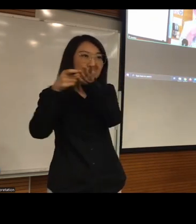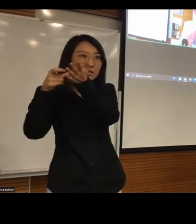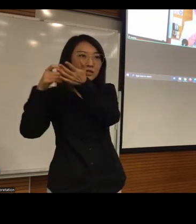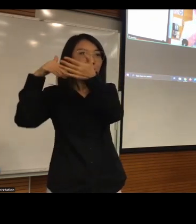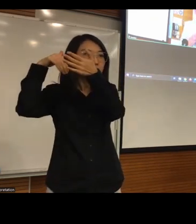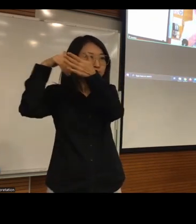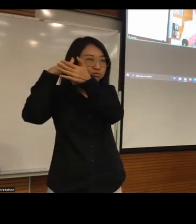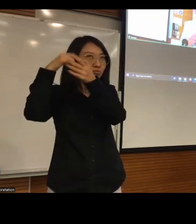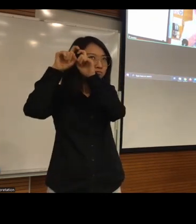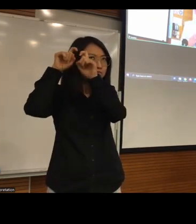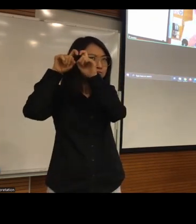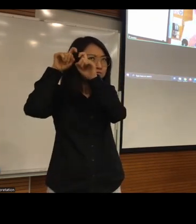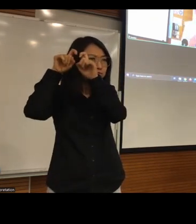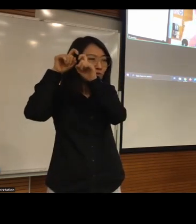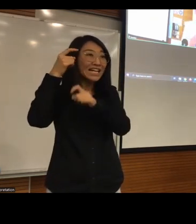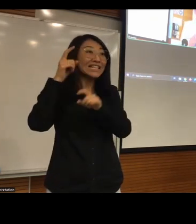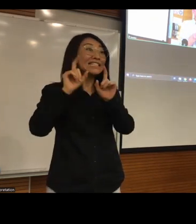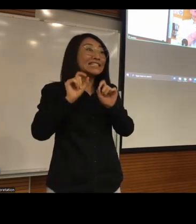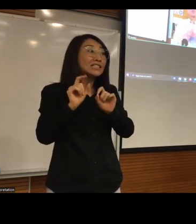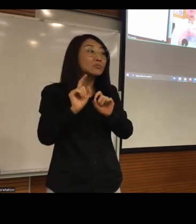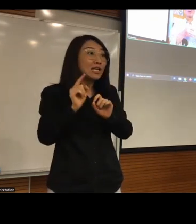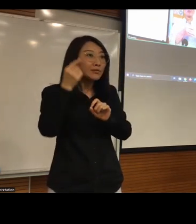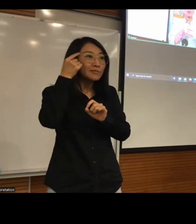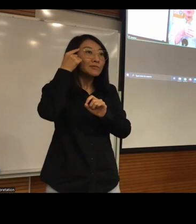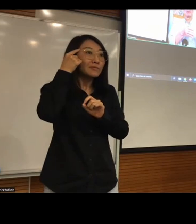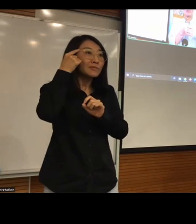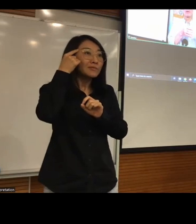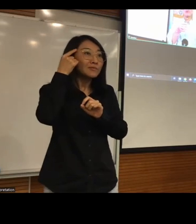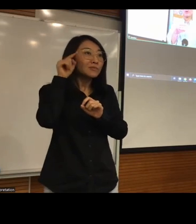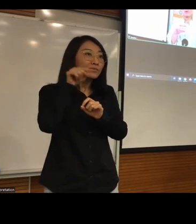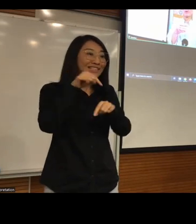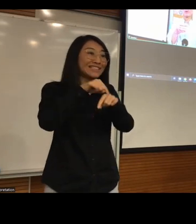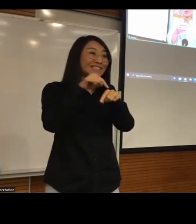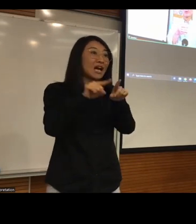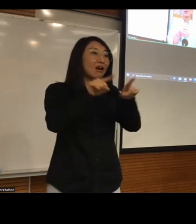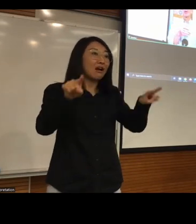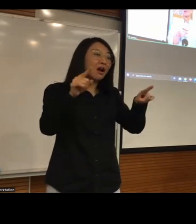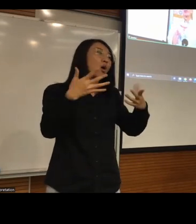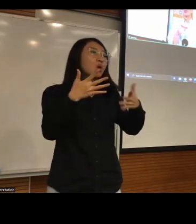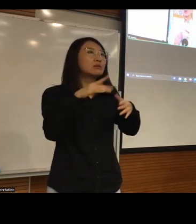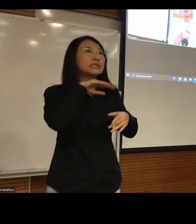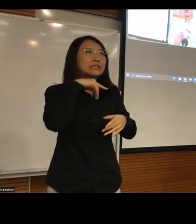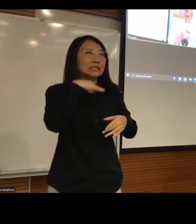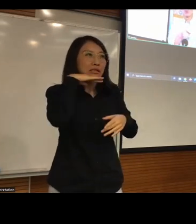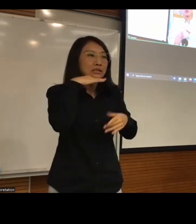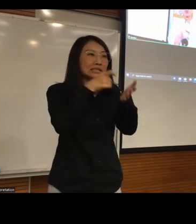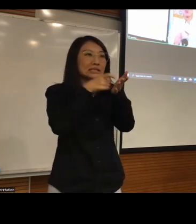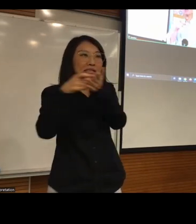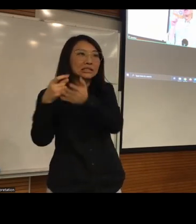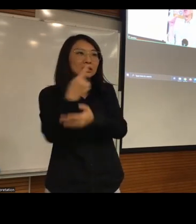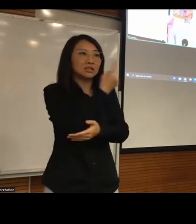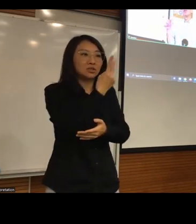makes sense. In some cases, you need to keep 3 or 4 or 5 words because you don't understand the first